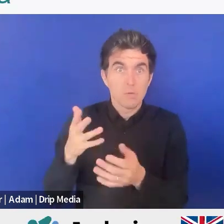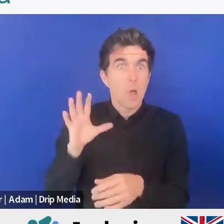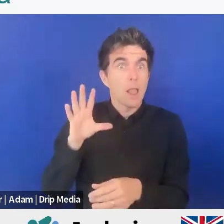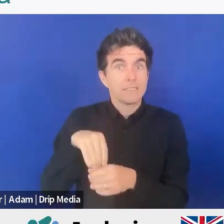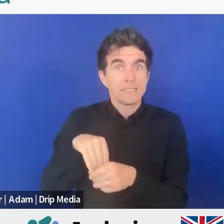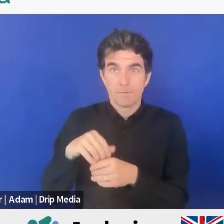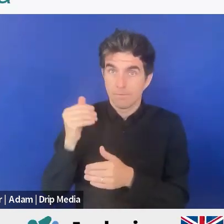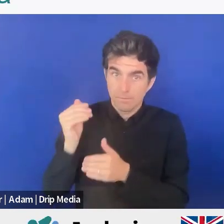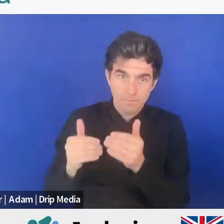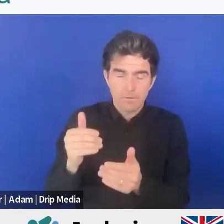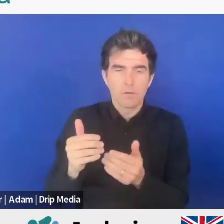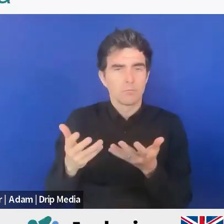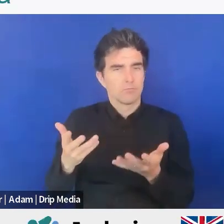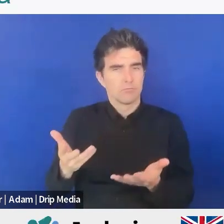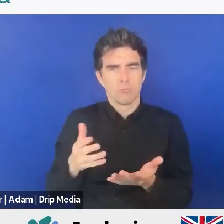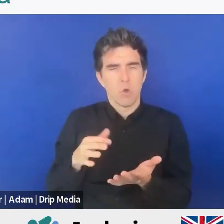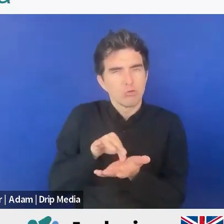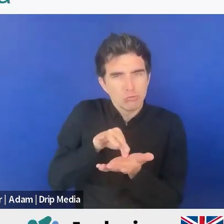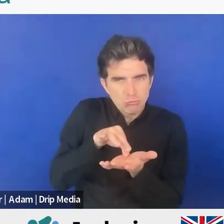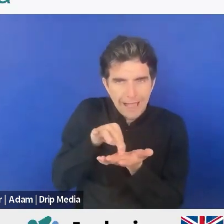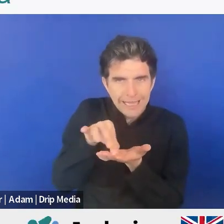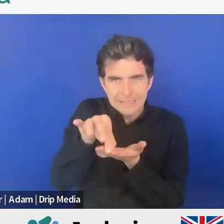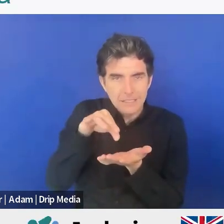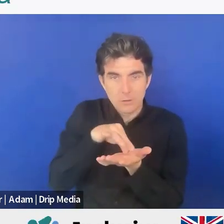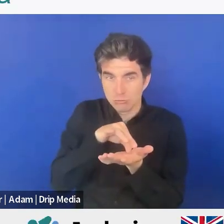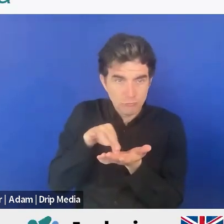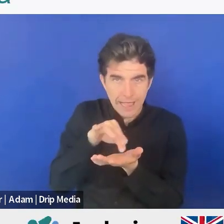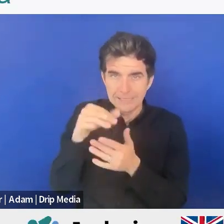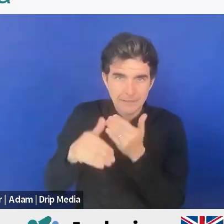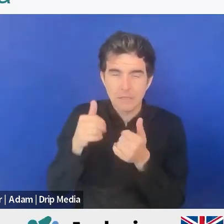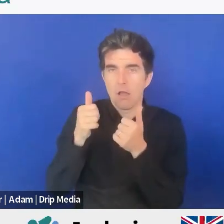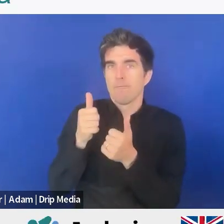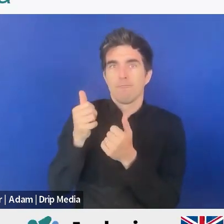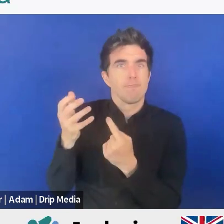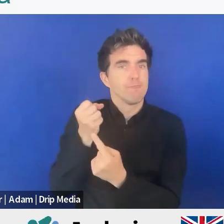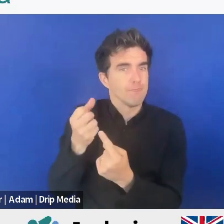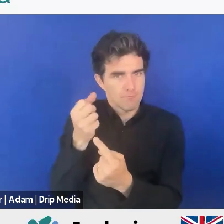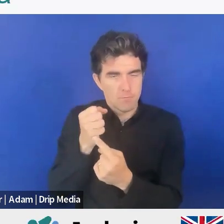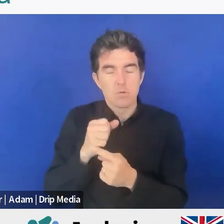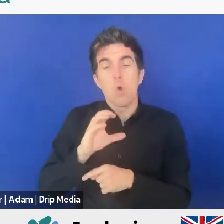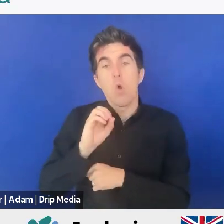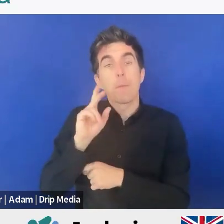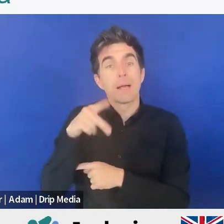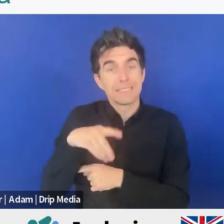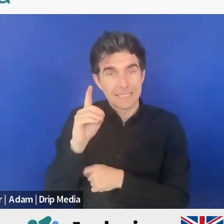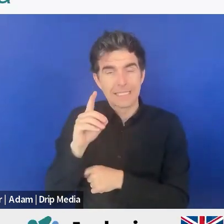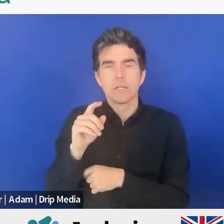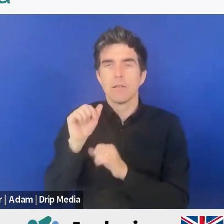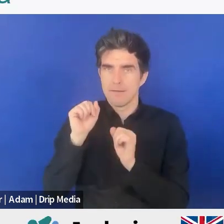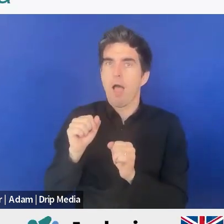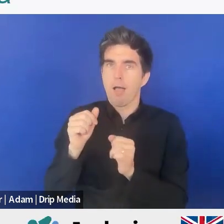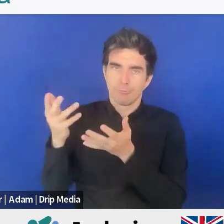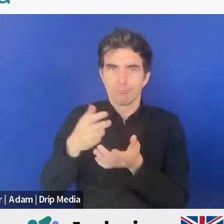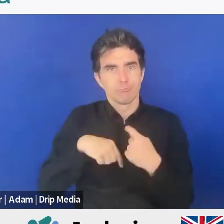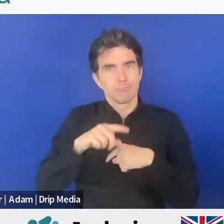uh, practice, it is strategic advantages. OPDs bring trust, local credibility, and the deep